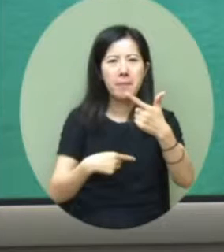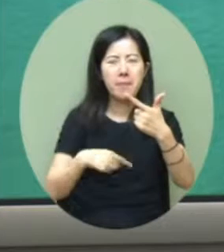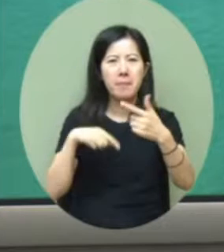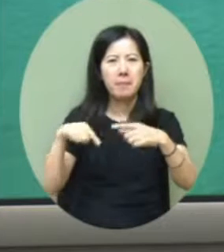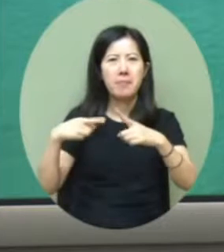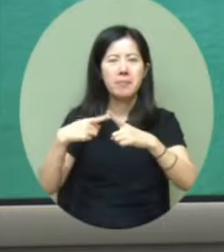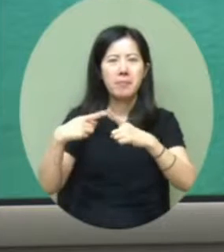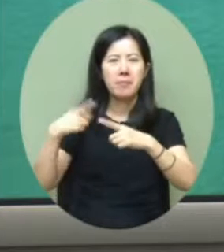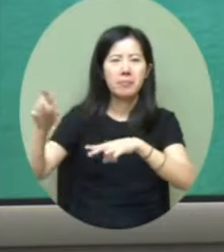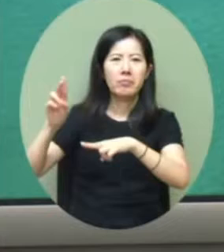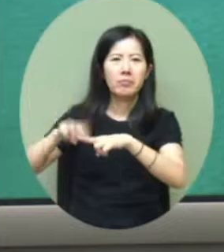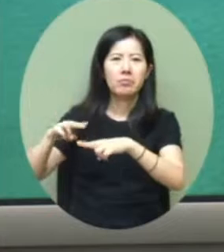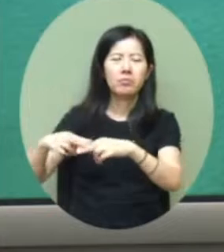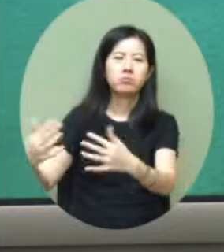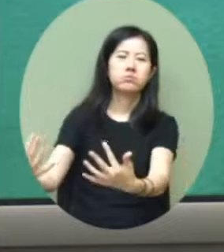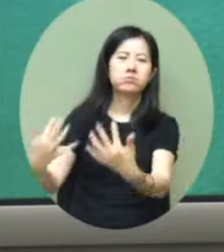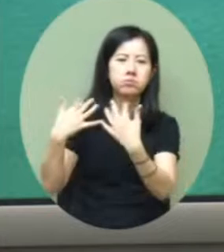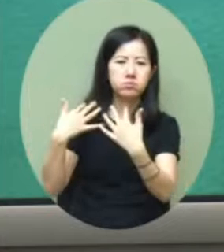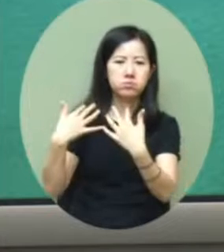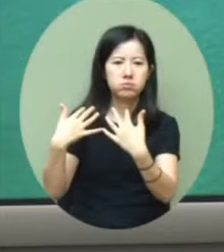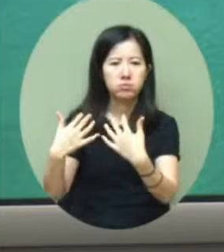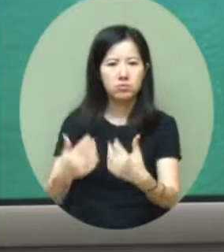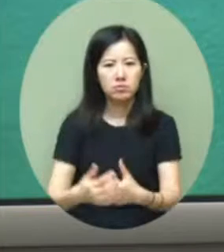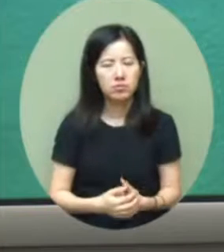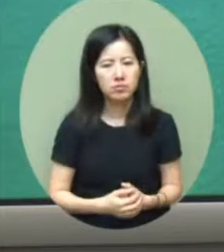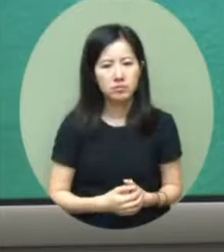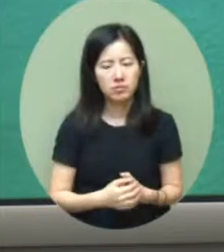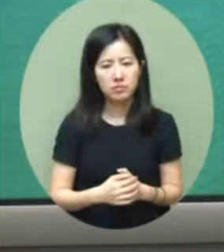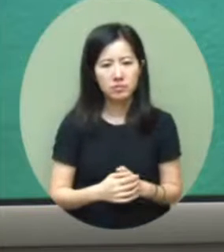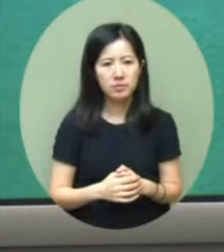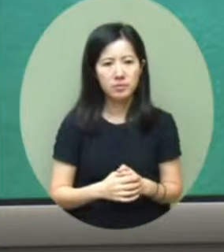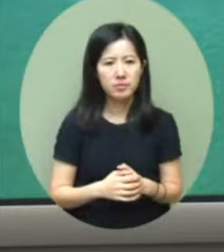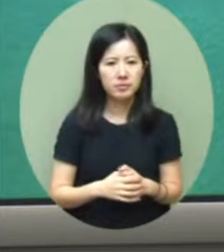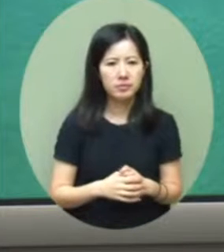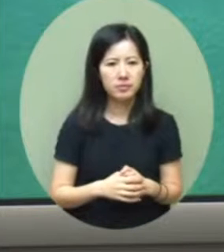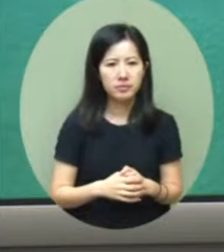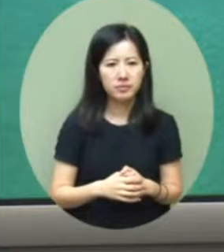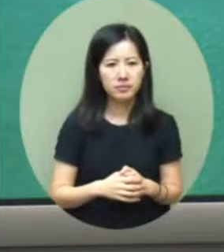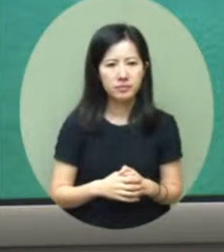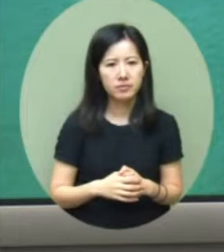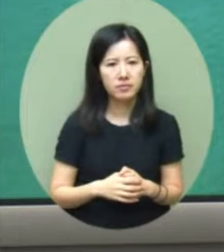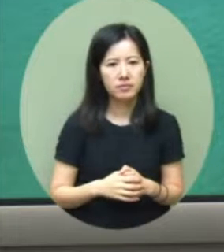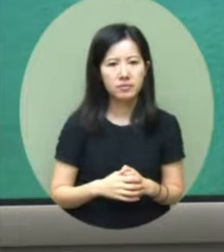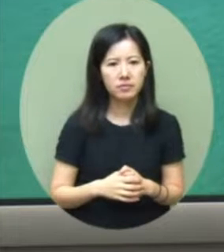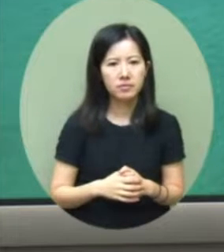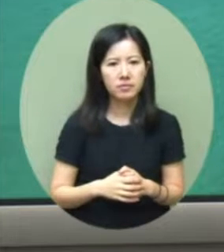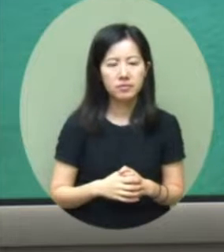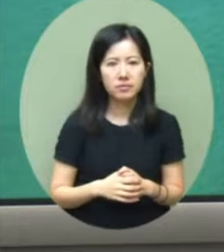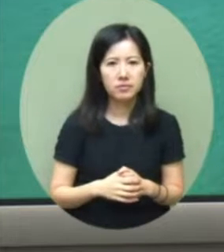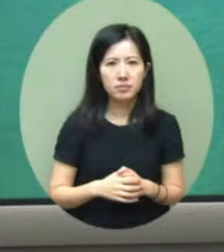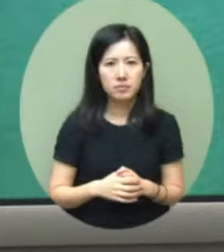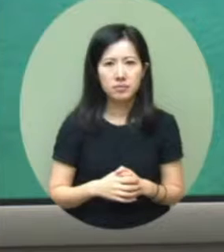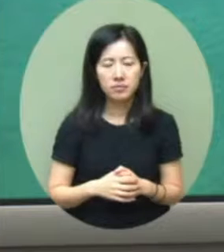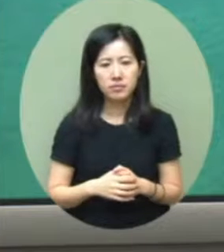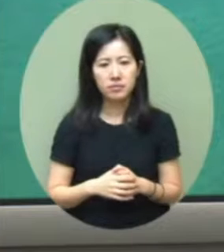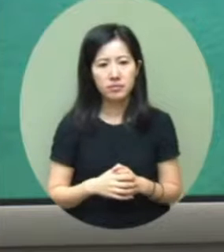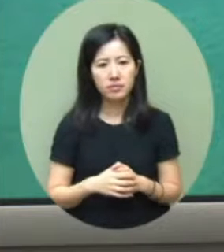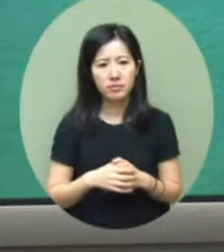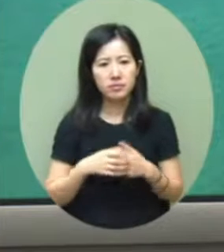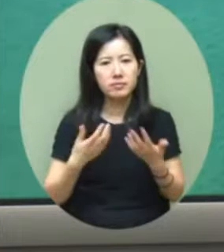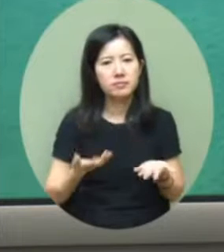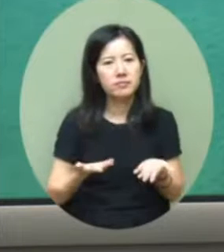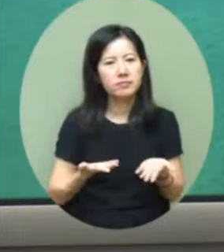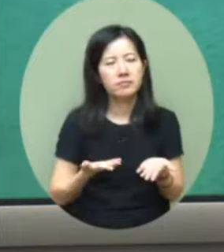mainland. We also believe that at our immigration control